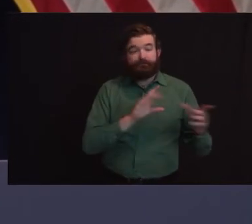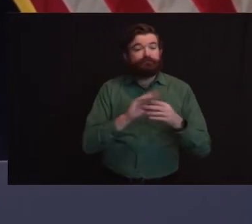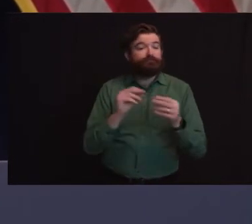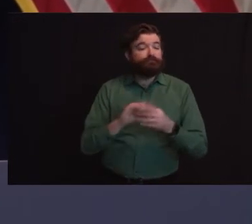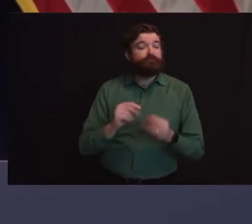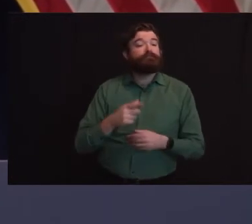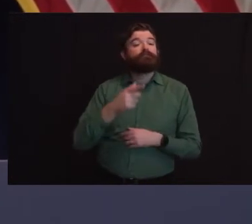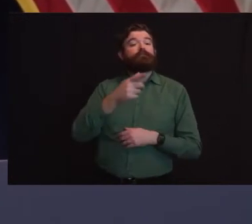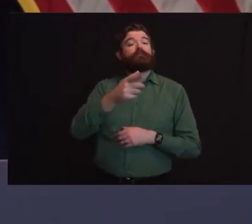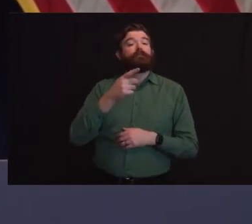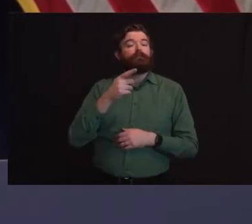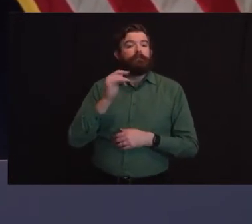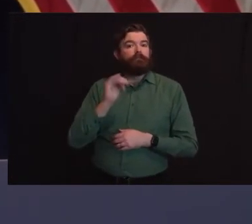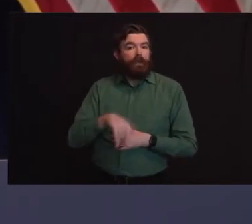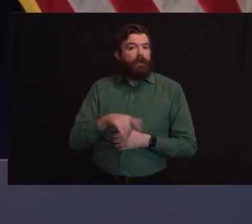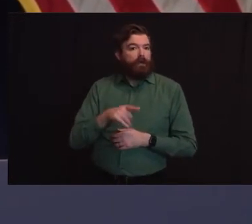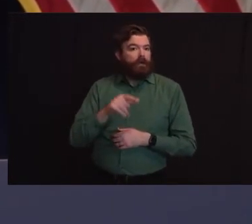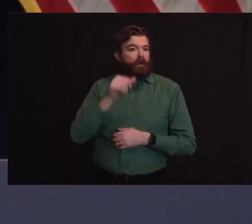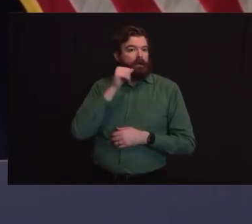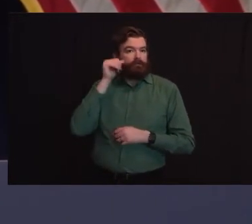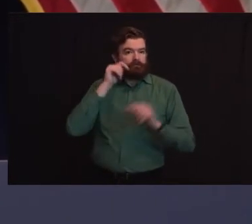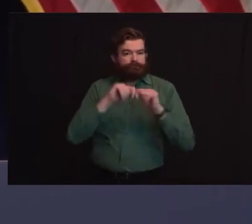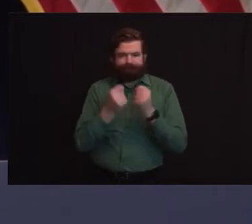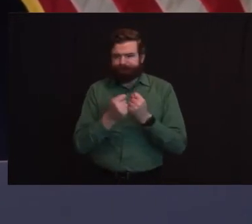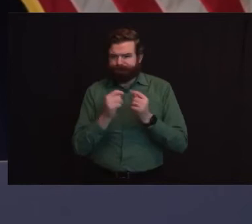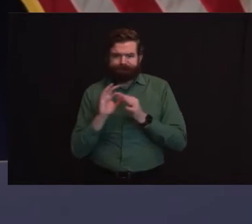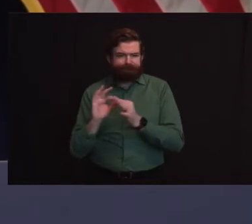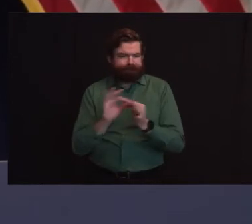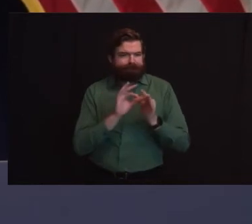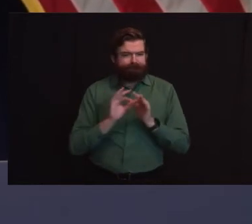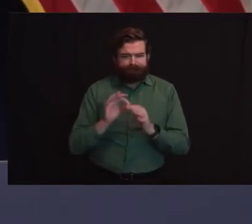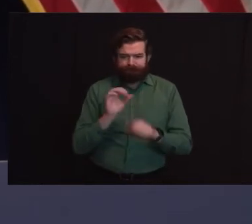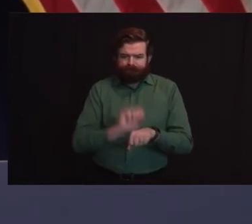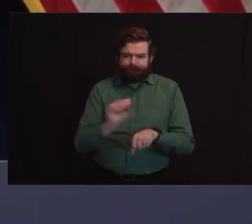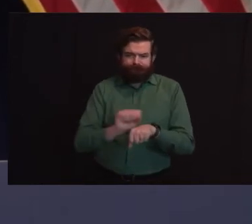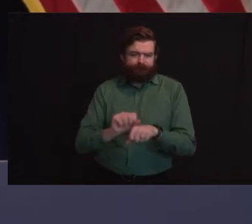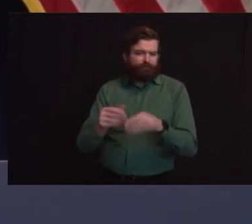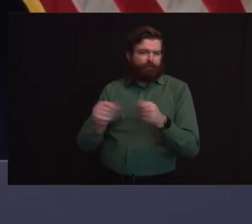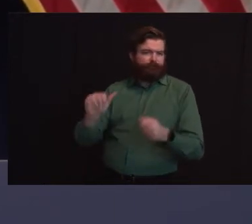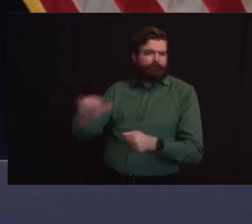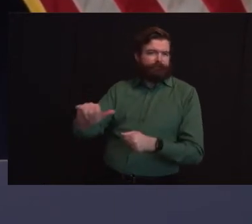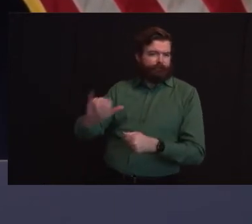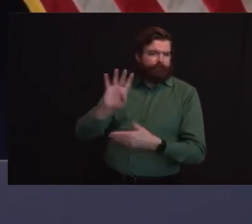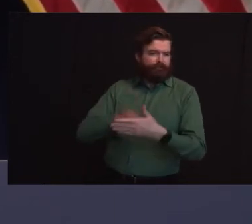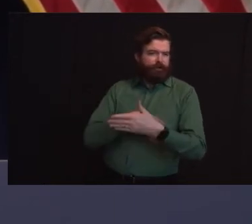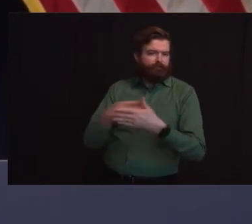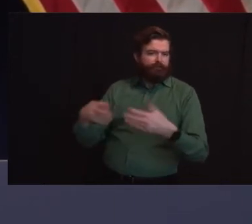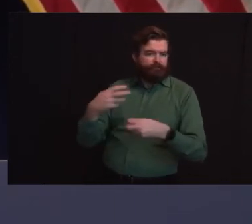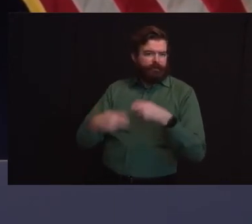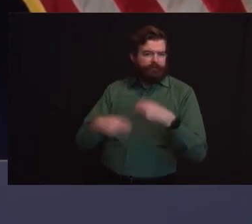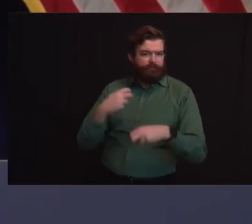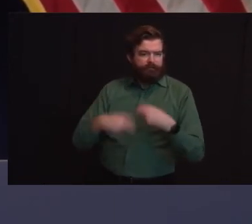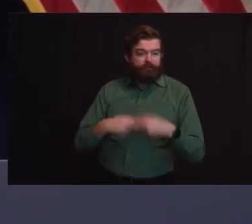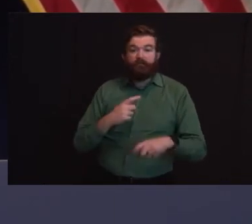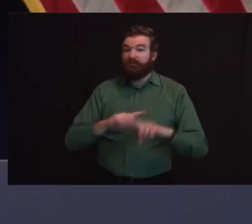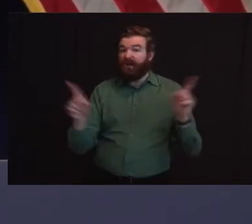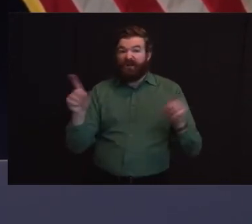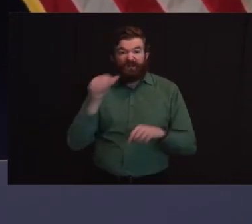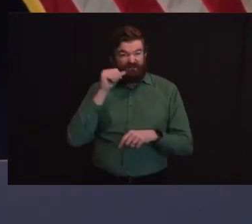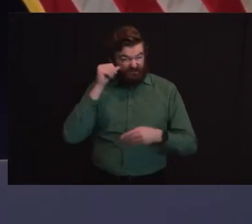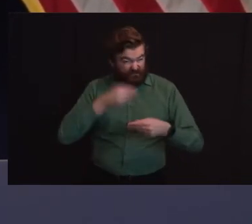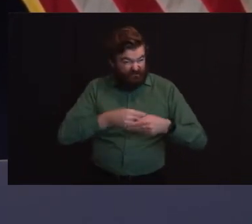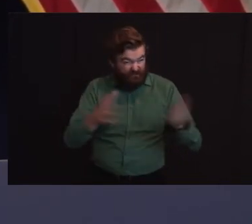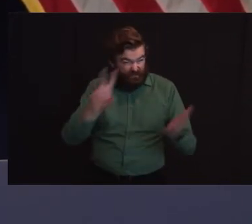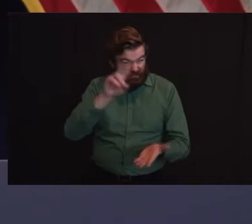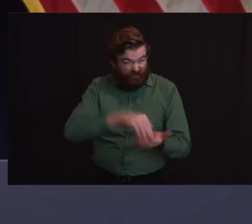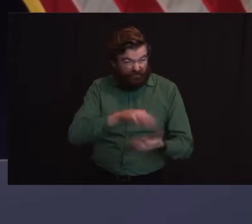they still administered 2,400 vaccines yesterday at Gloucester, which I think needs to be noted. As much as there was frustration, the folks that showed up